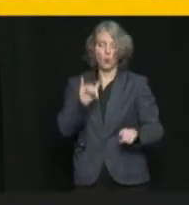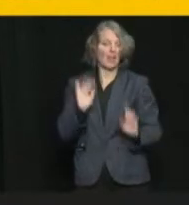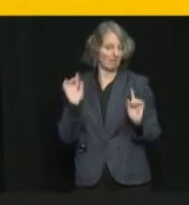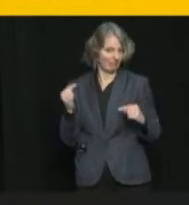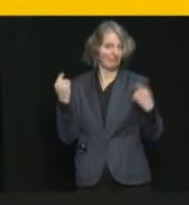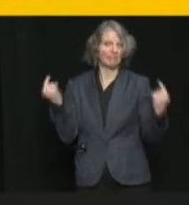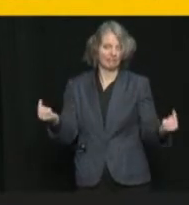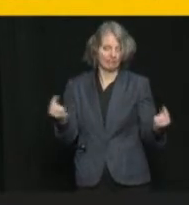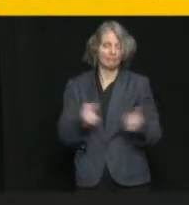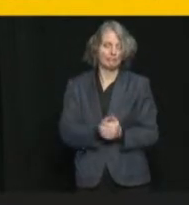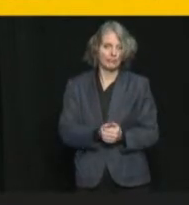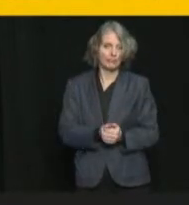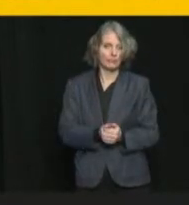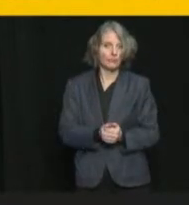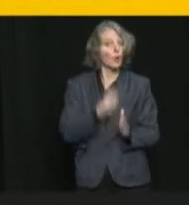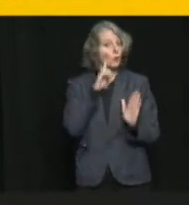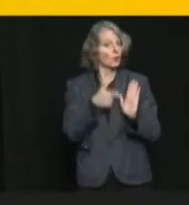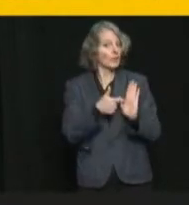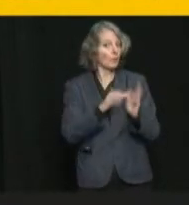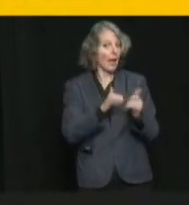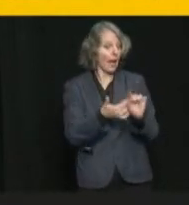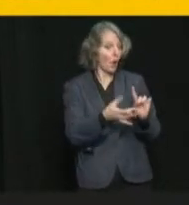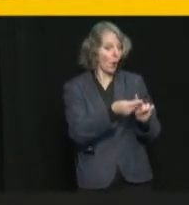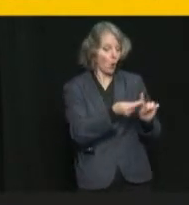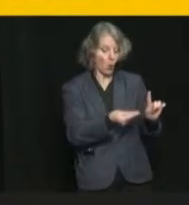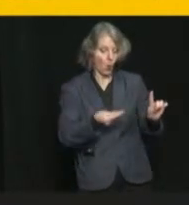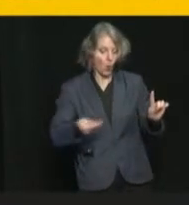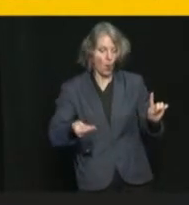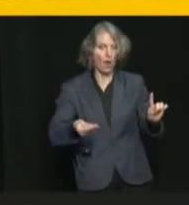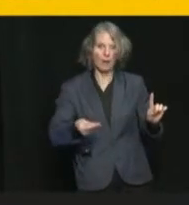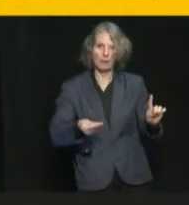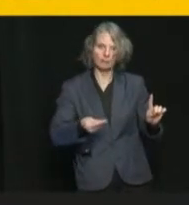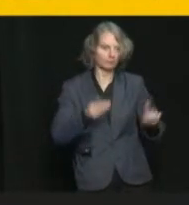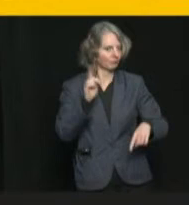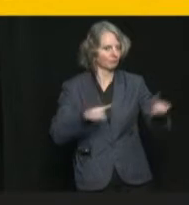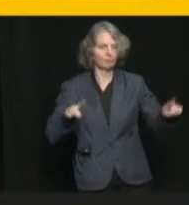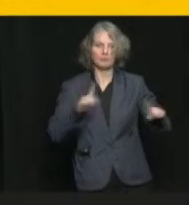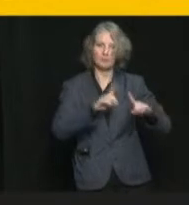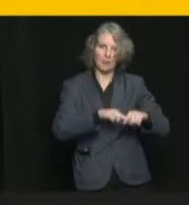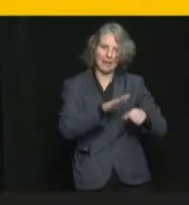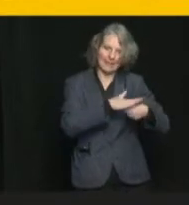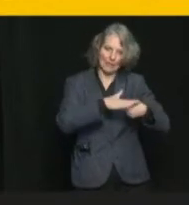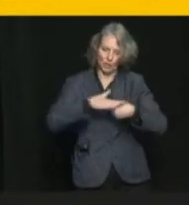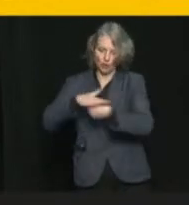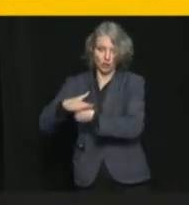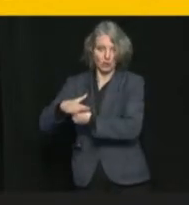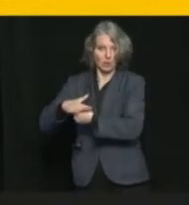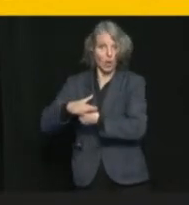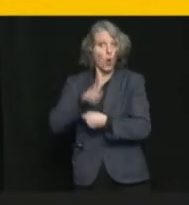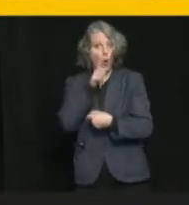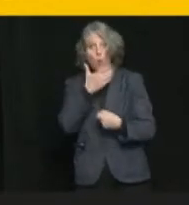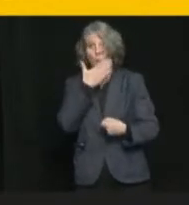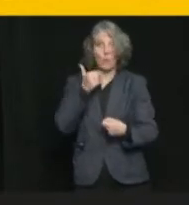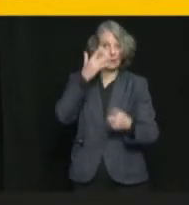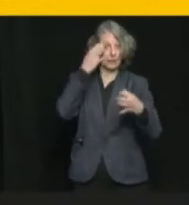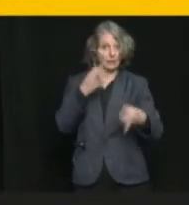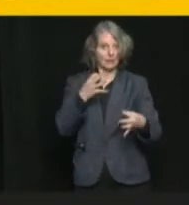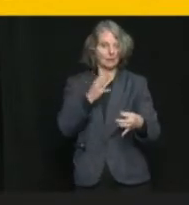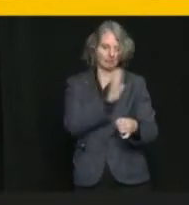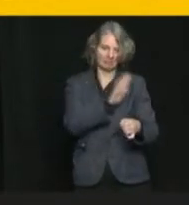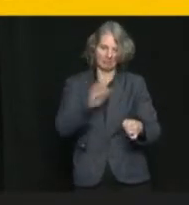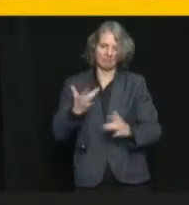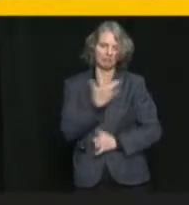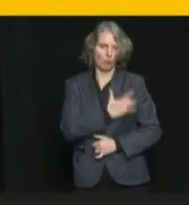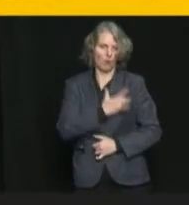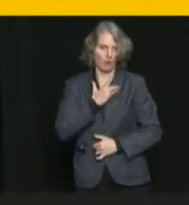In the way it spreads as well, it is different. And each province is best placed to make the right decisions within